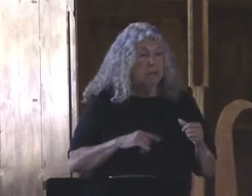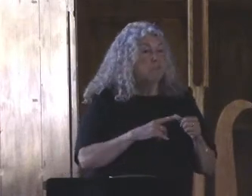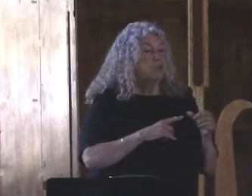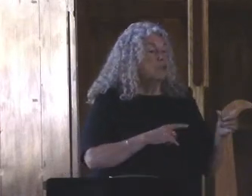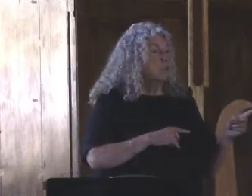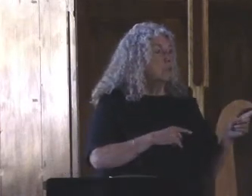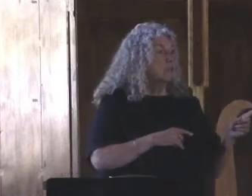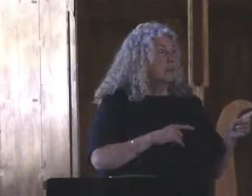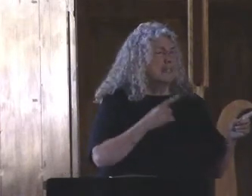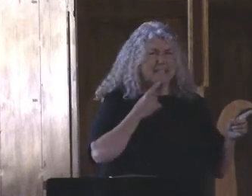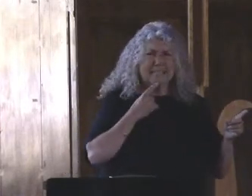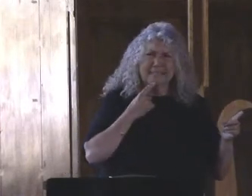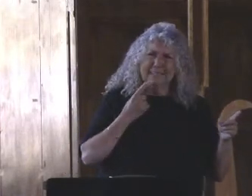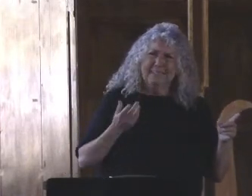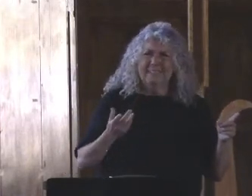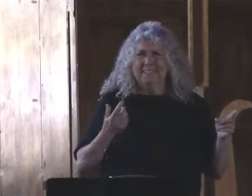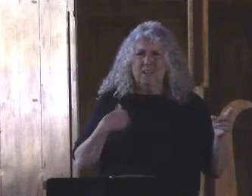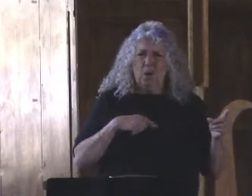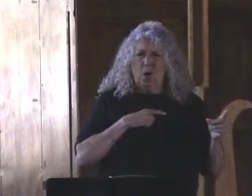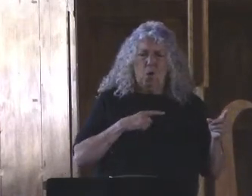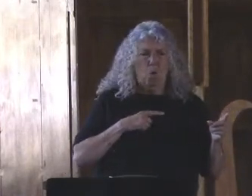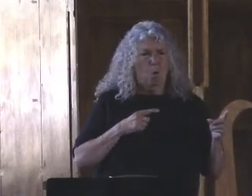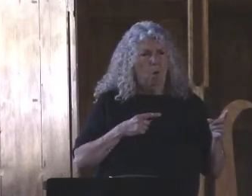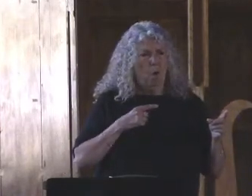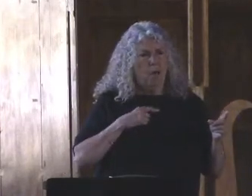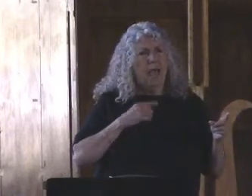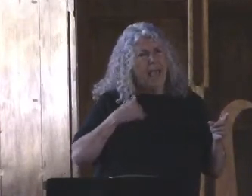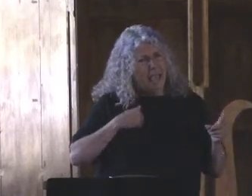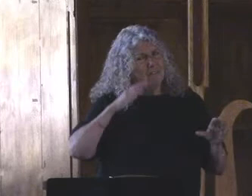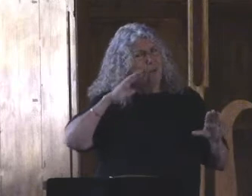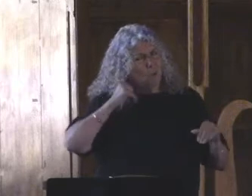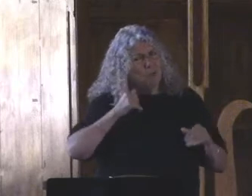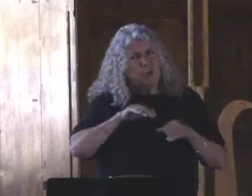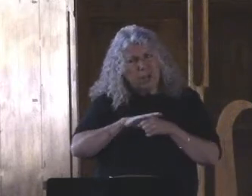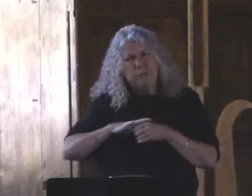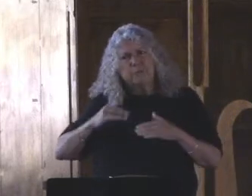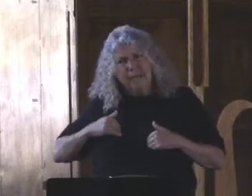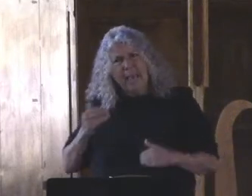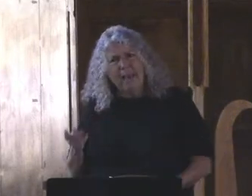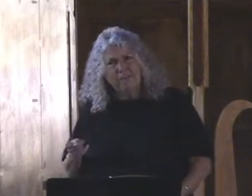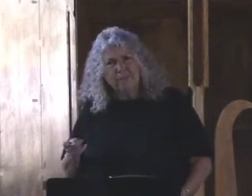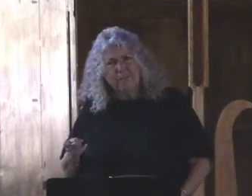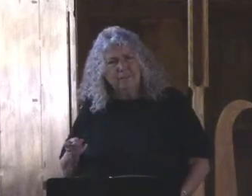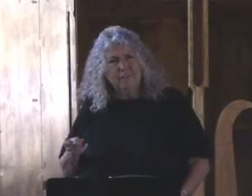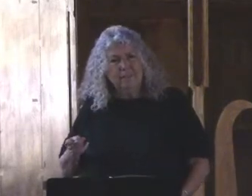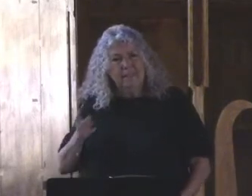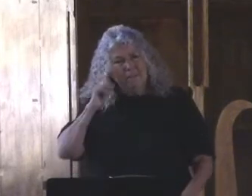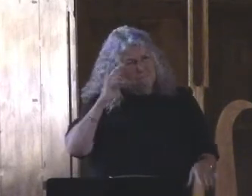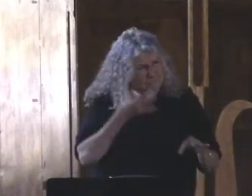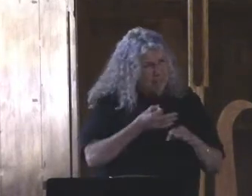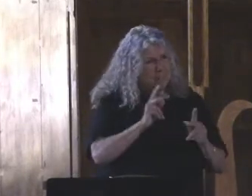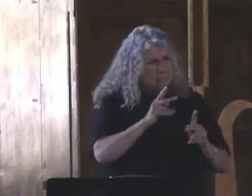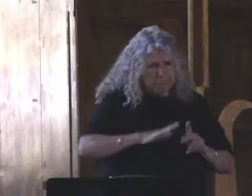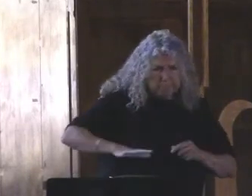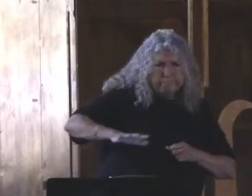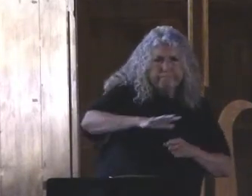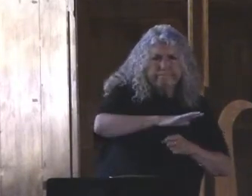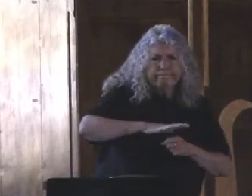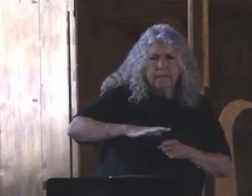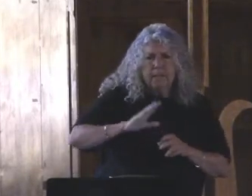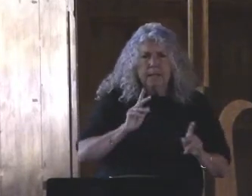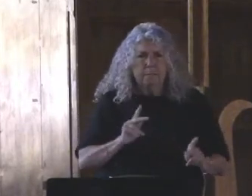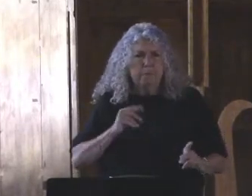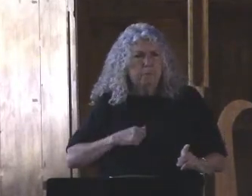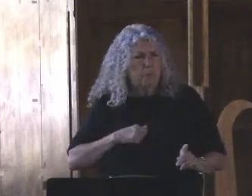First, he says that we should hold out hope for our neighbors. We should have faith in the people around us, the people we